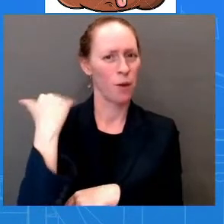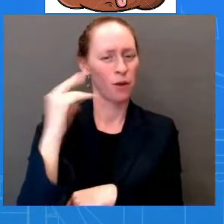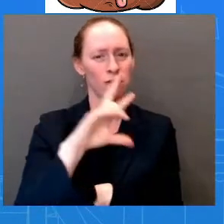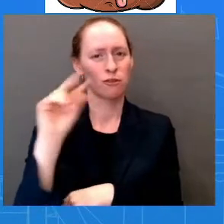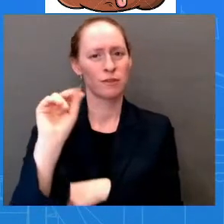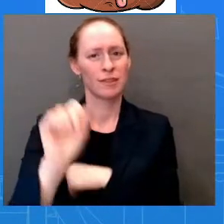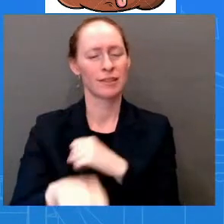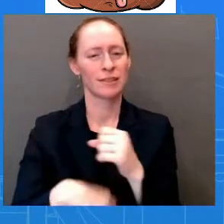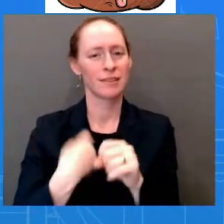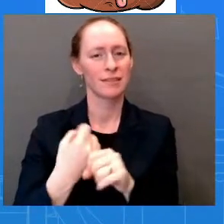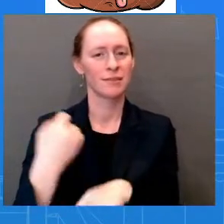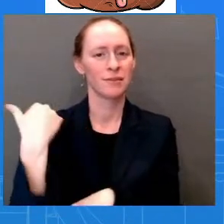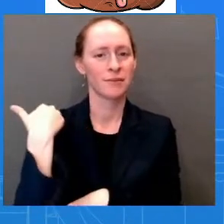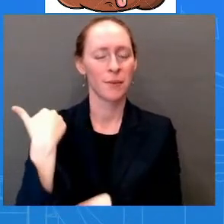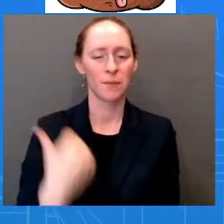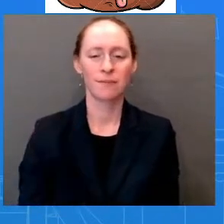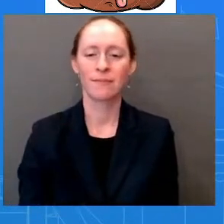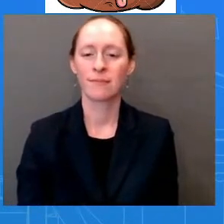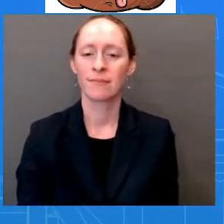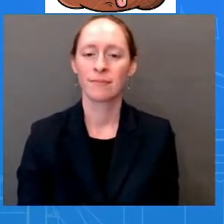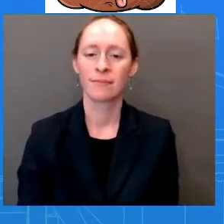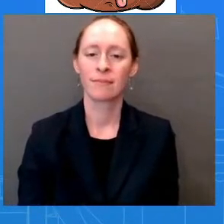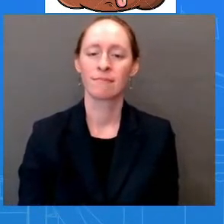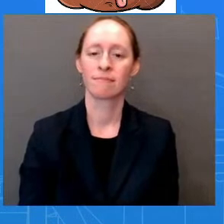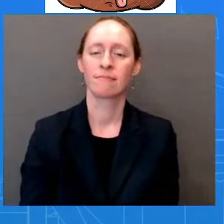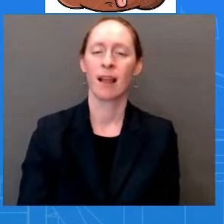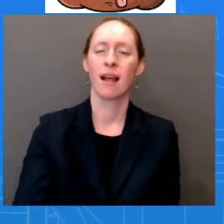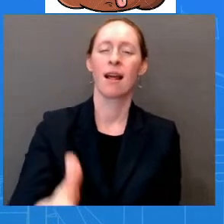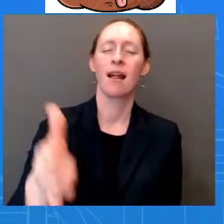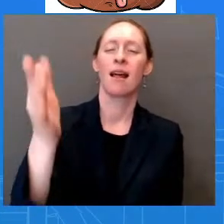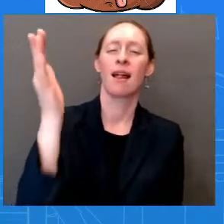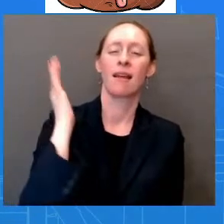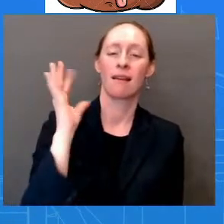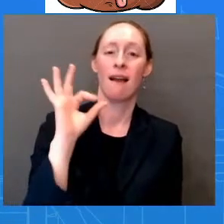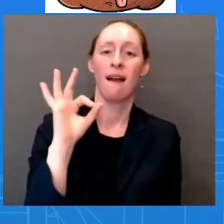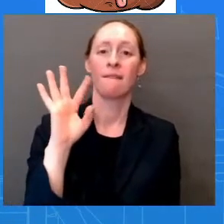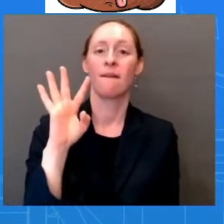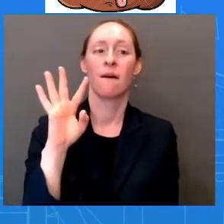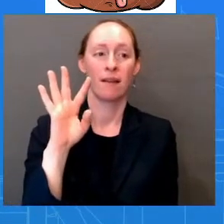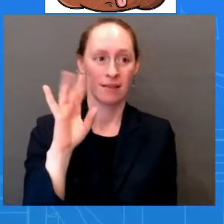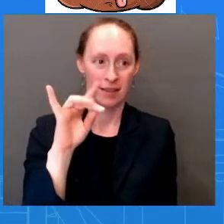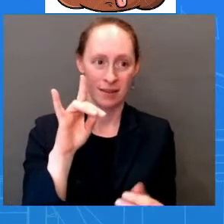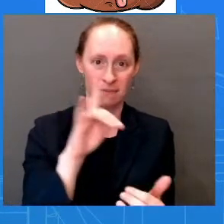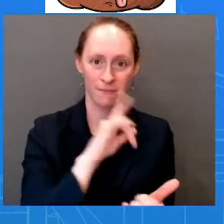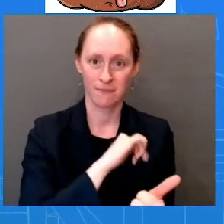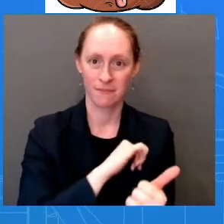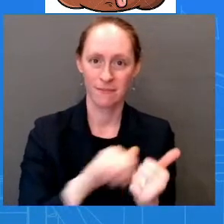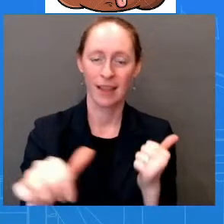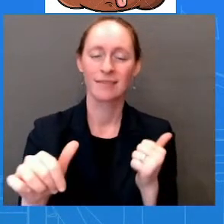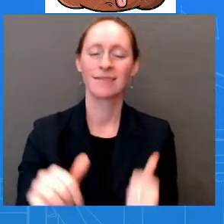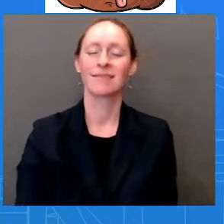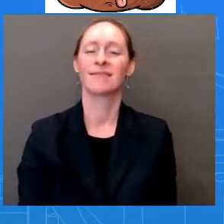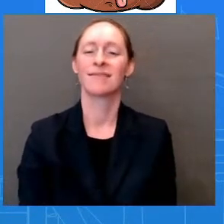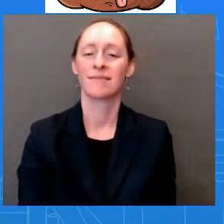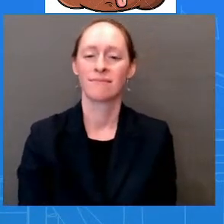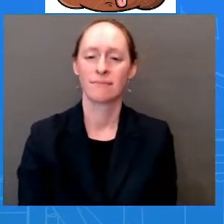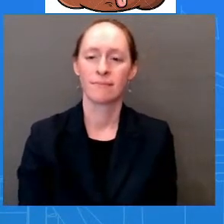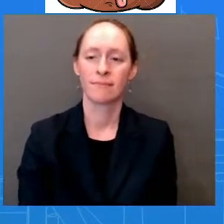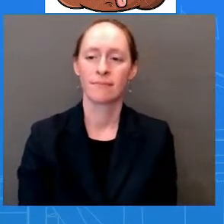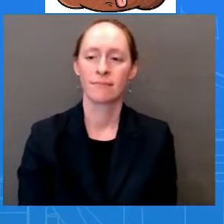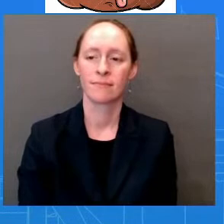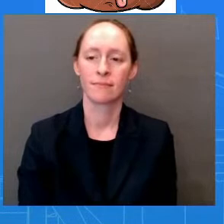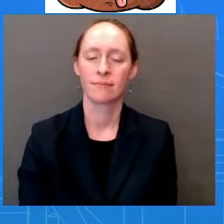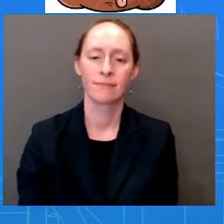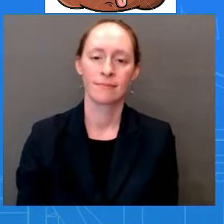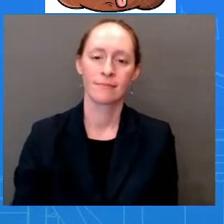He was able to put that forward, and it saved lives. And unfortunately, it's sunset 10 years later. So the president's going to continue to work on that.